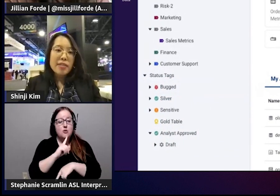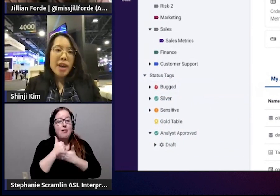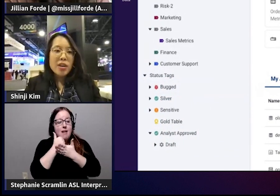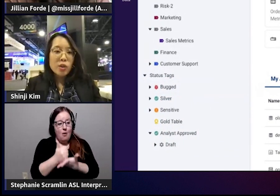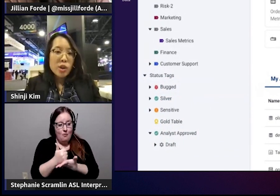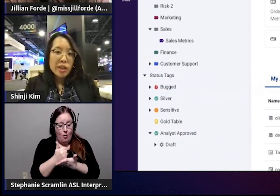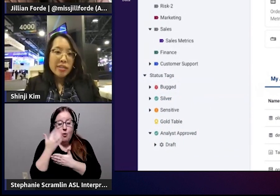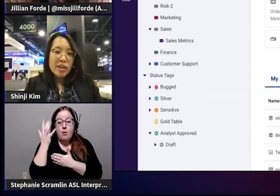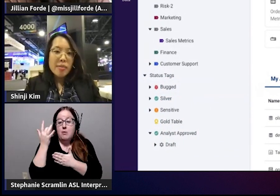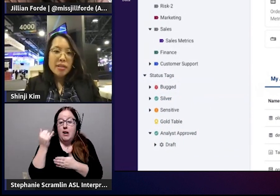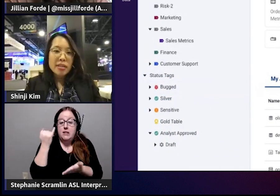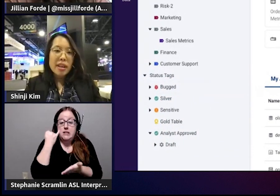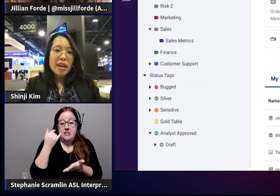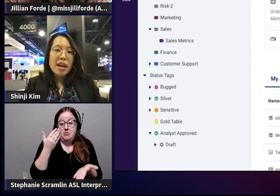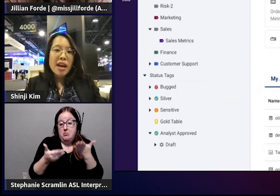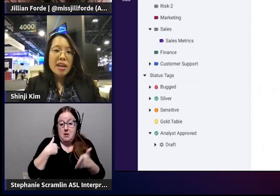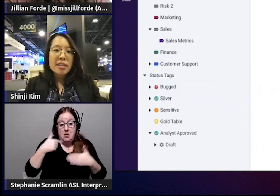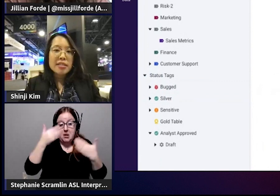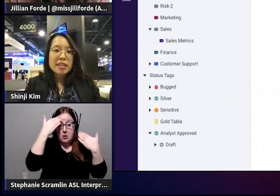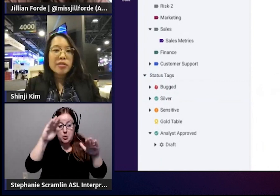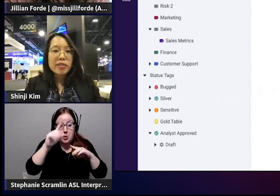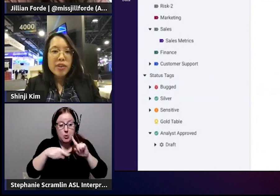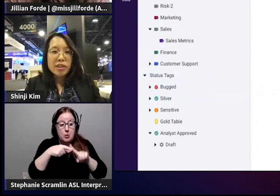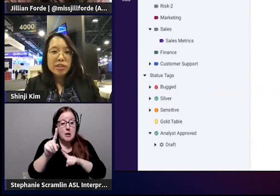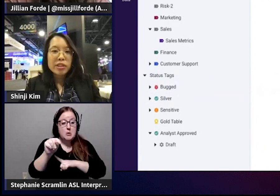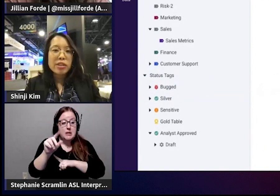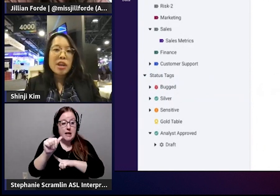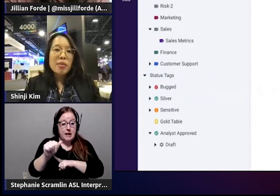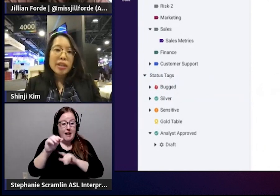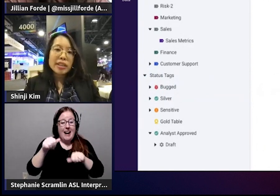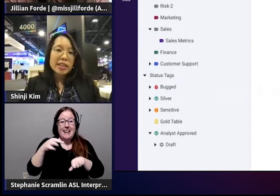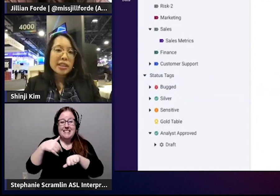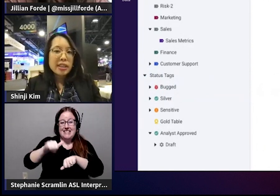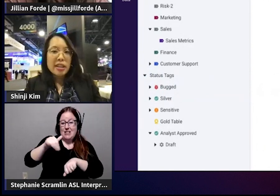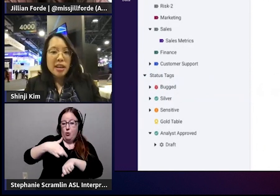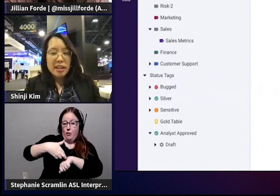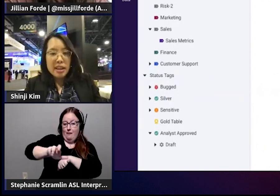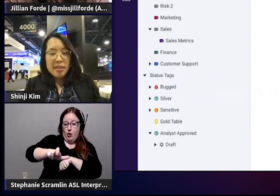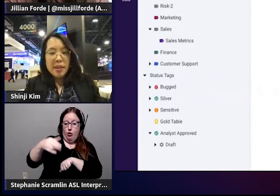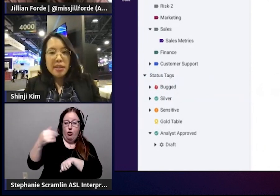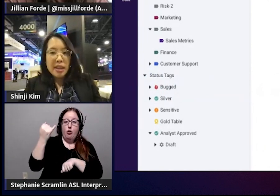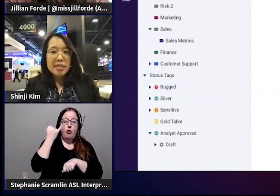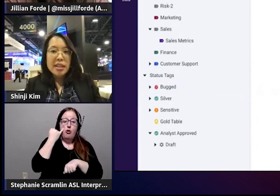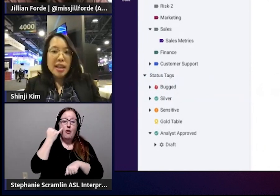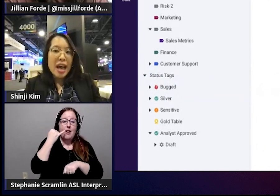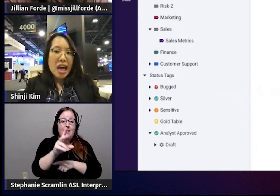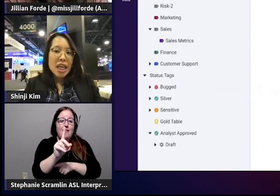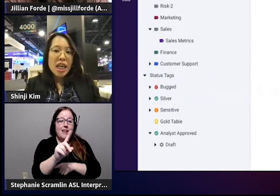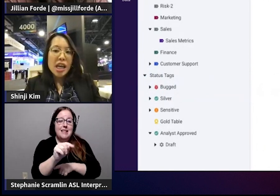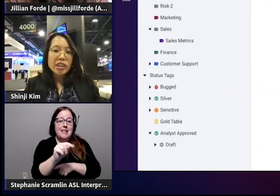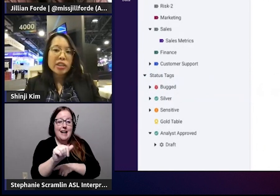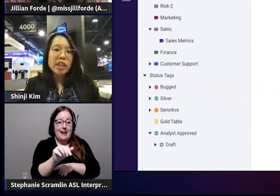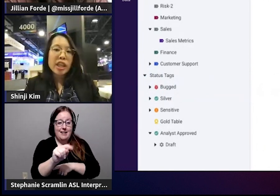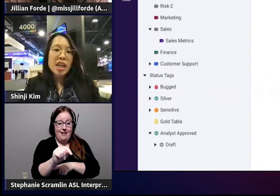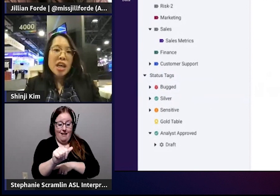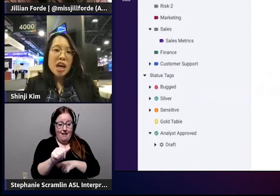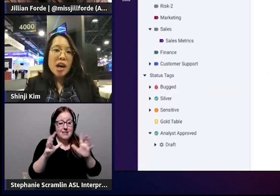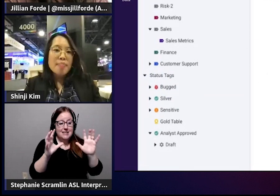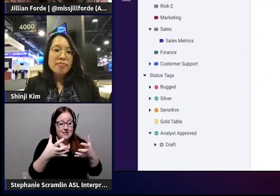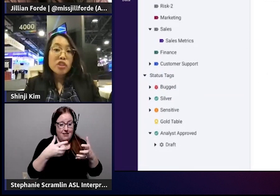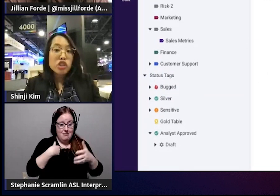because if I don't know anything about the data, I can still refer to whether this is a data set that I can